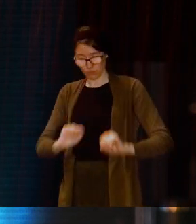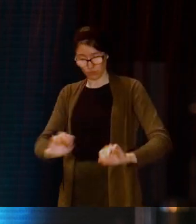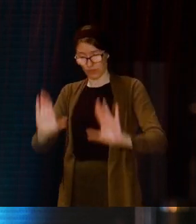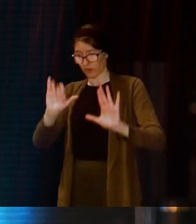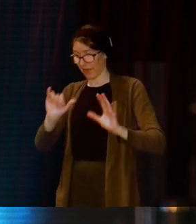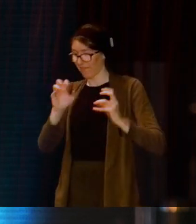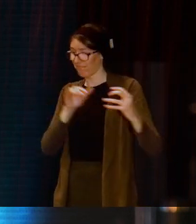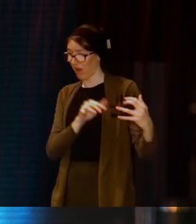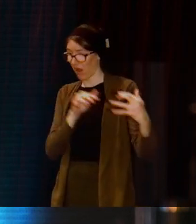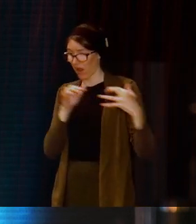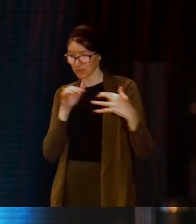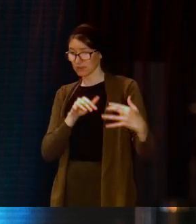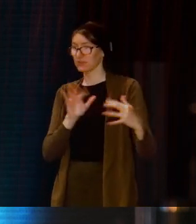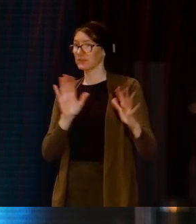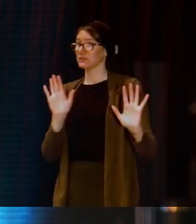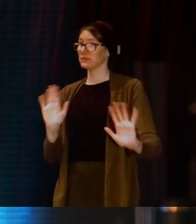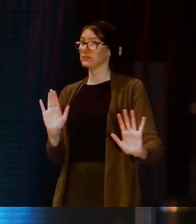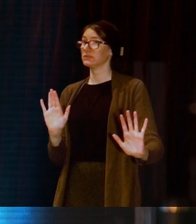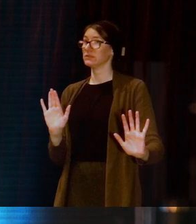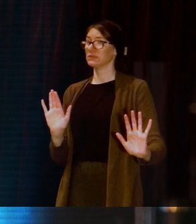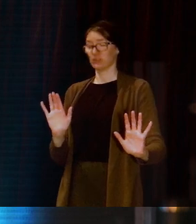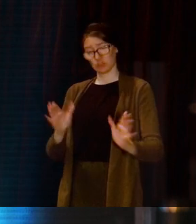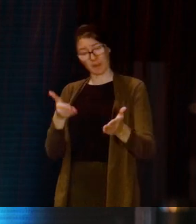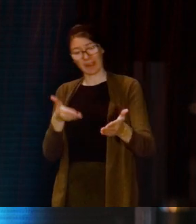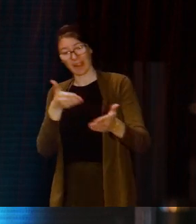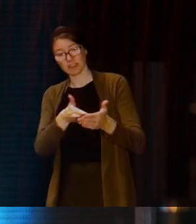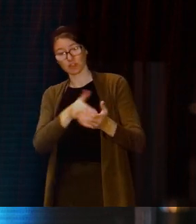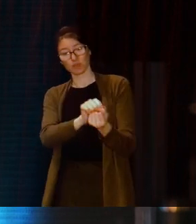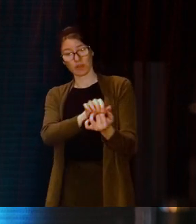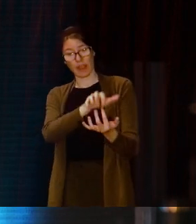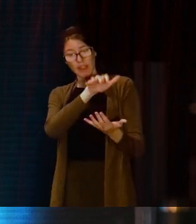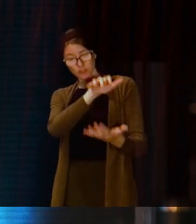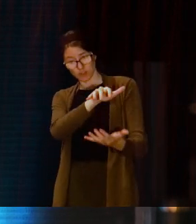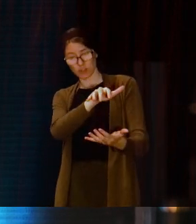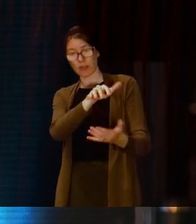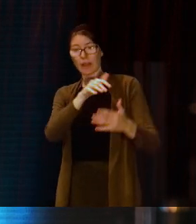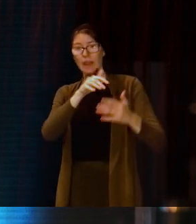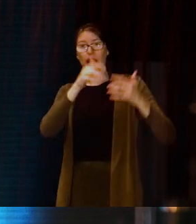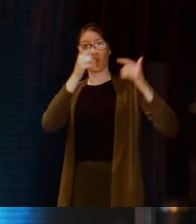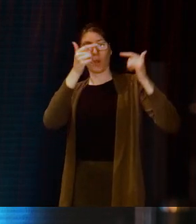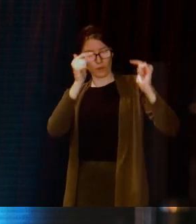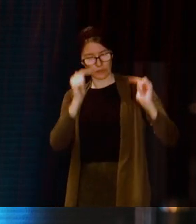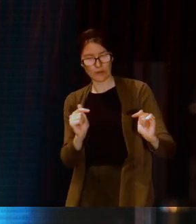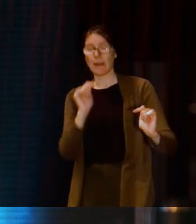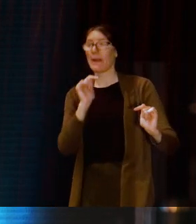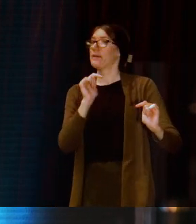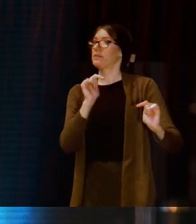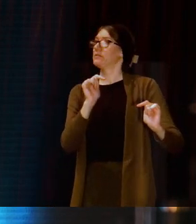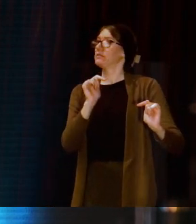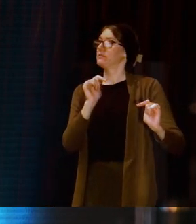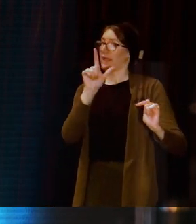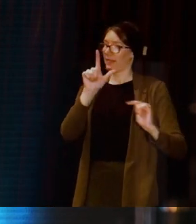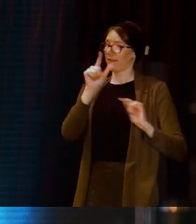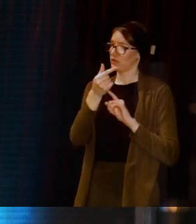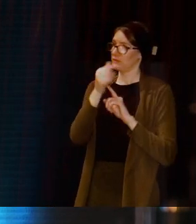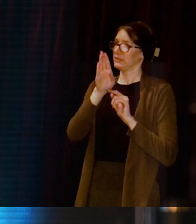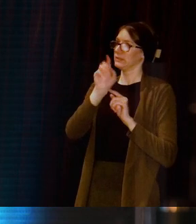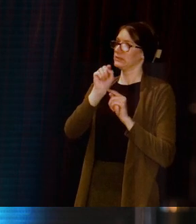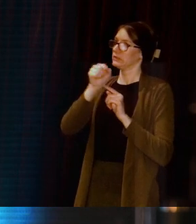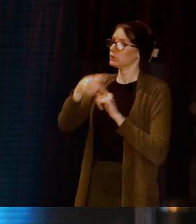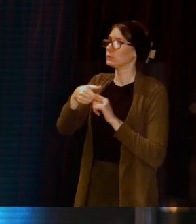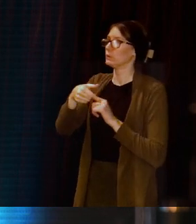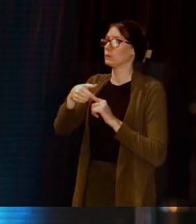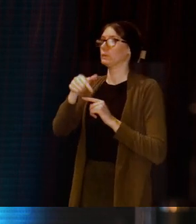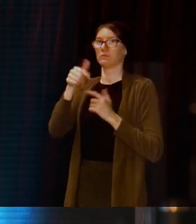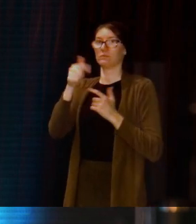why the culture is so hostile to the creation order and why the whole LGBTQ thing is so big right now. Because Satan says, no, we're going to